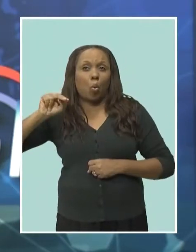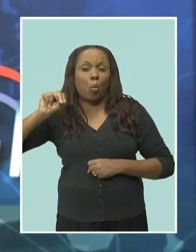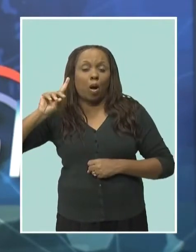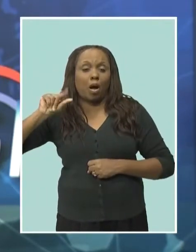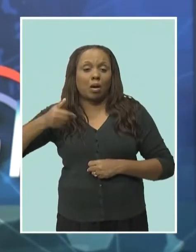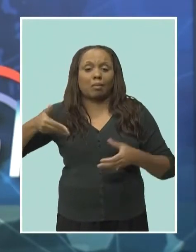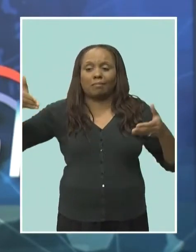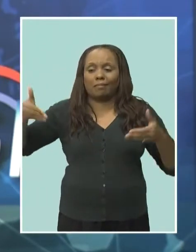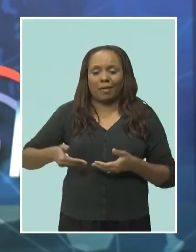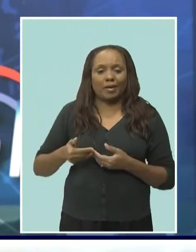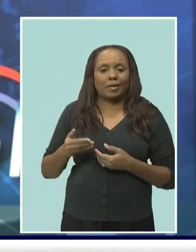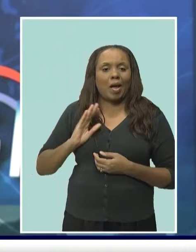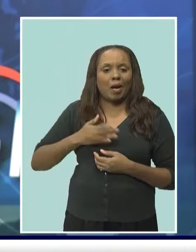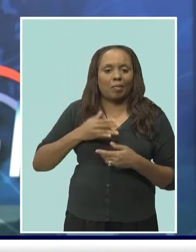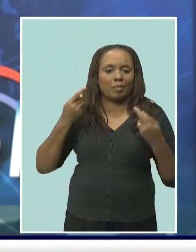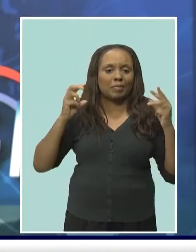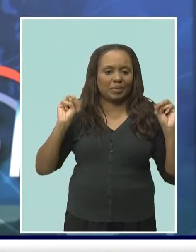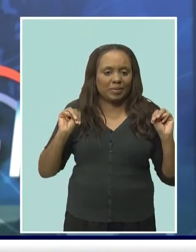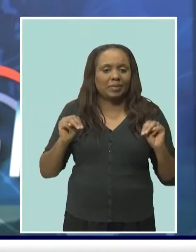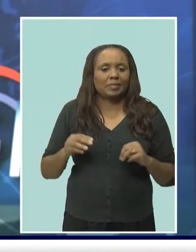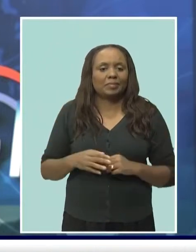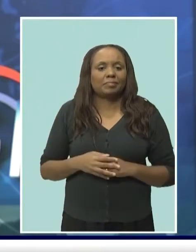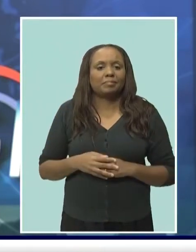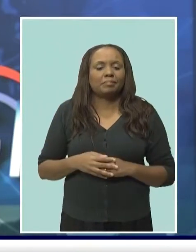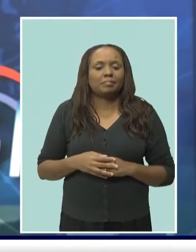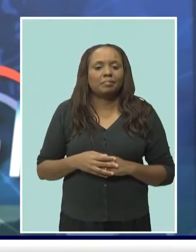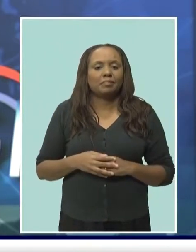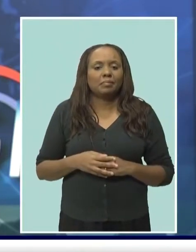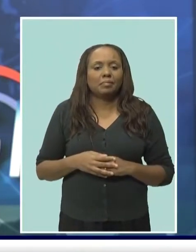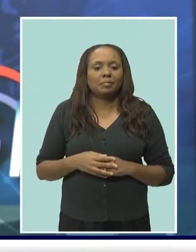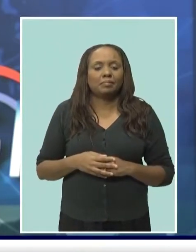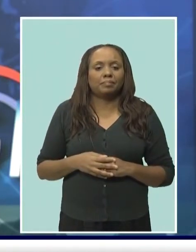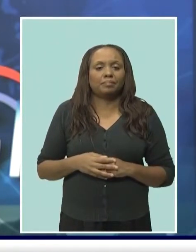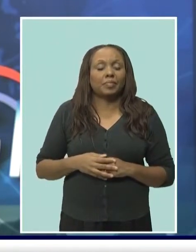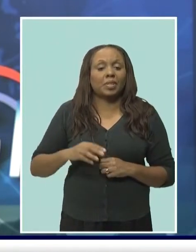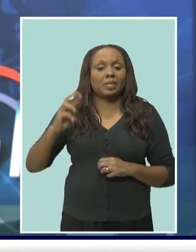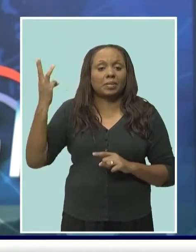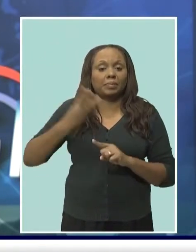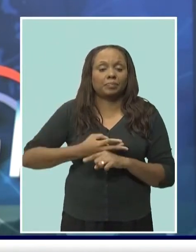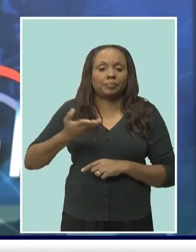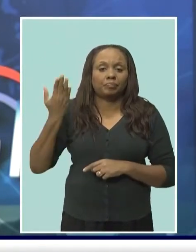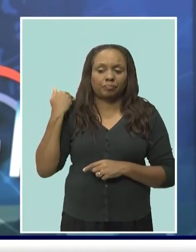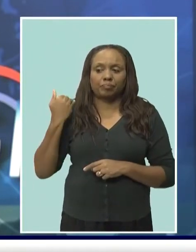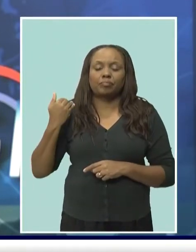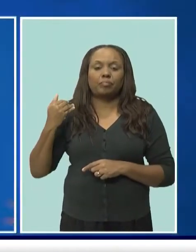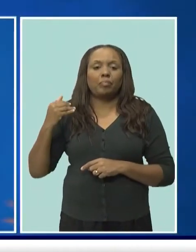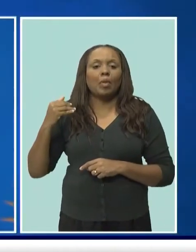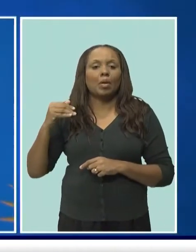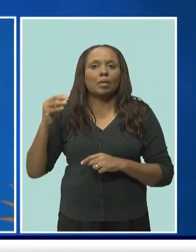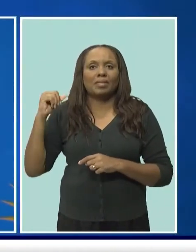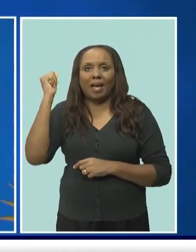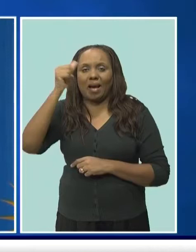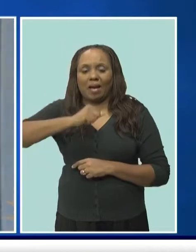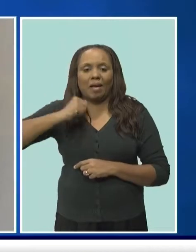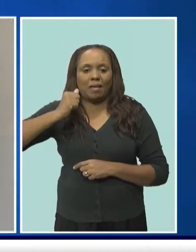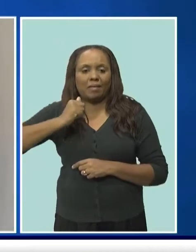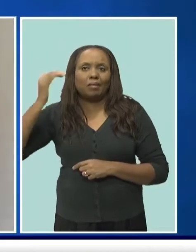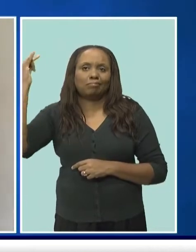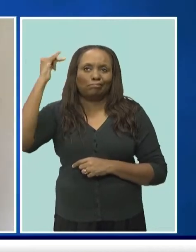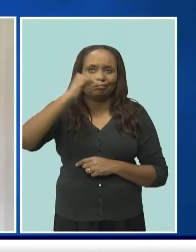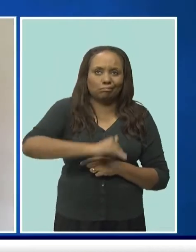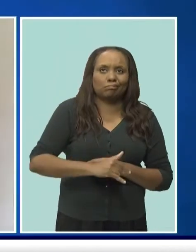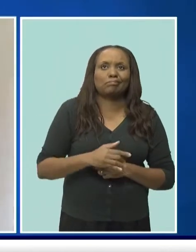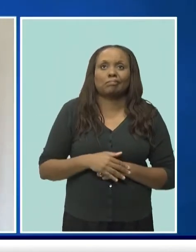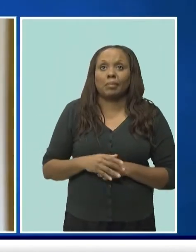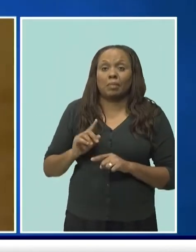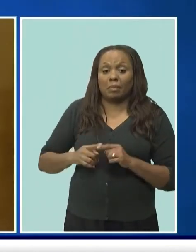comes just over 6 months after the Rwandan leader visited Barbados. Prime Minister Motley, on her arrival at the official